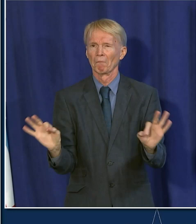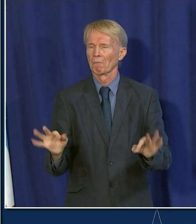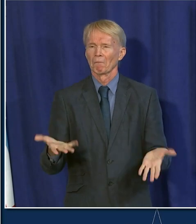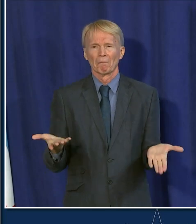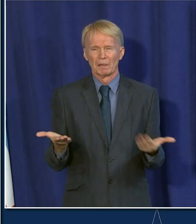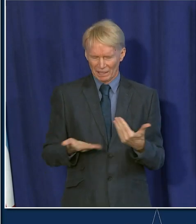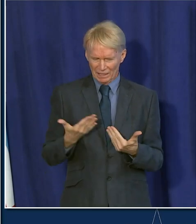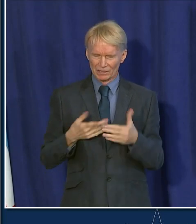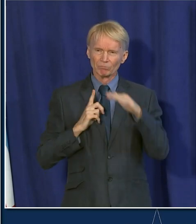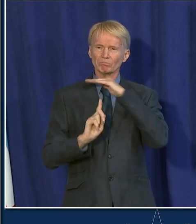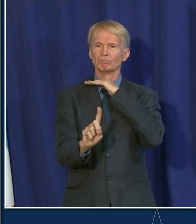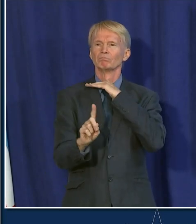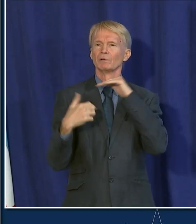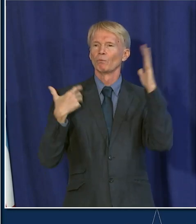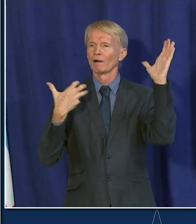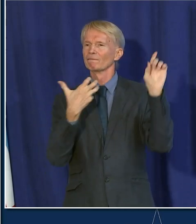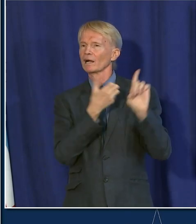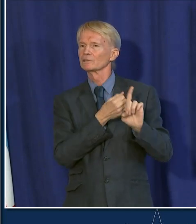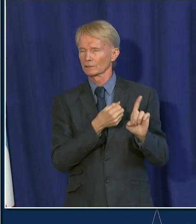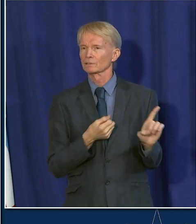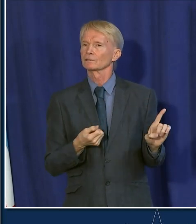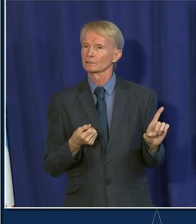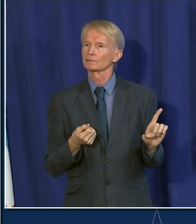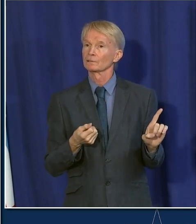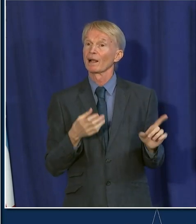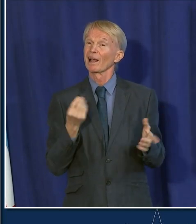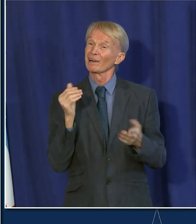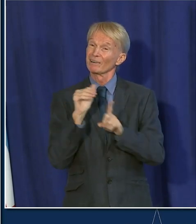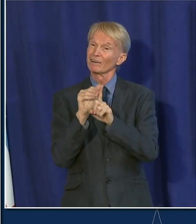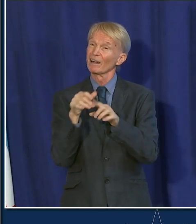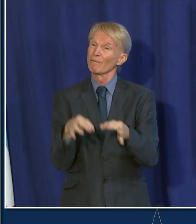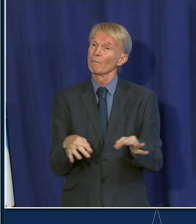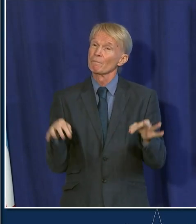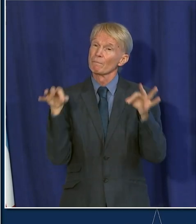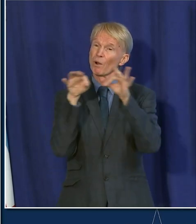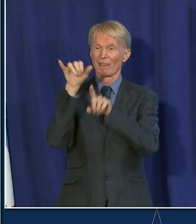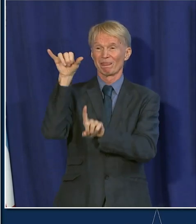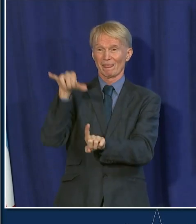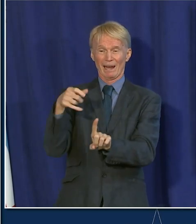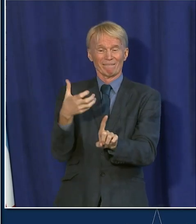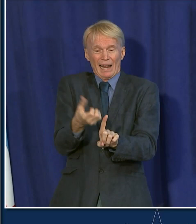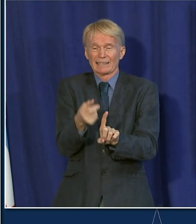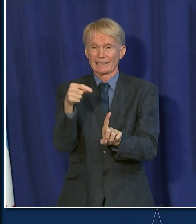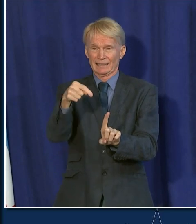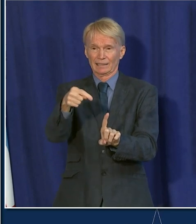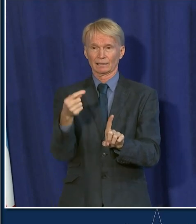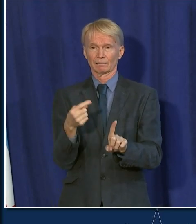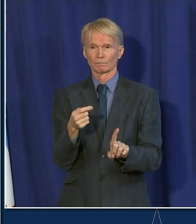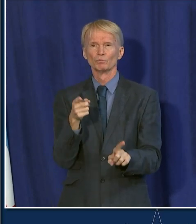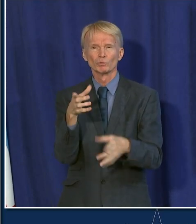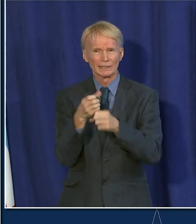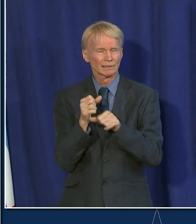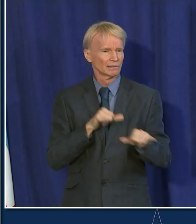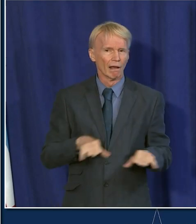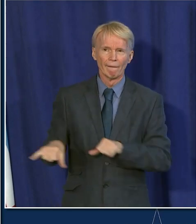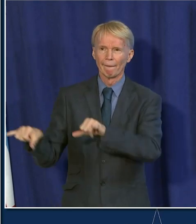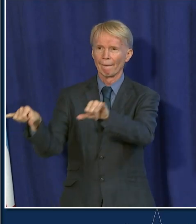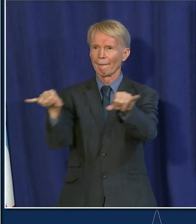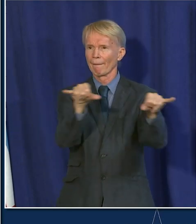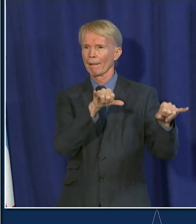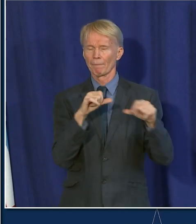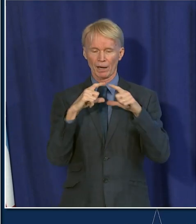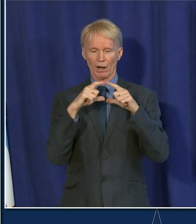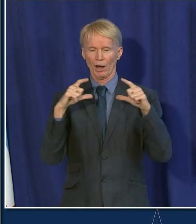And I want to remind people, getting vaccinated is the most important thing. You will get the same card. We got this question,